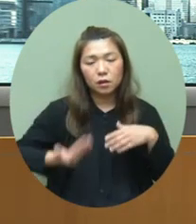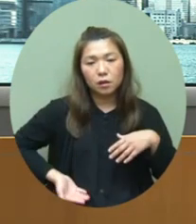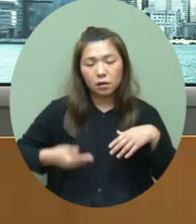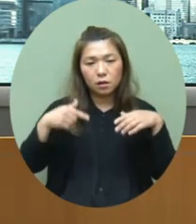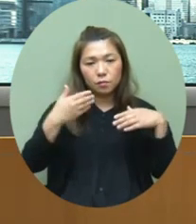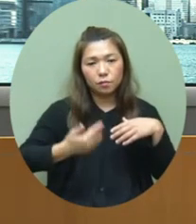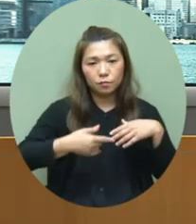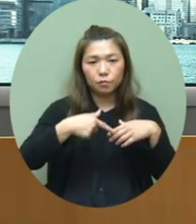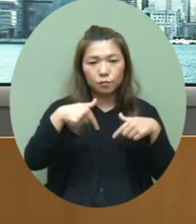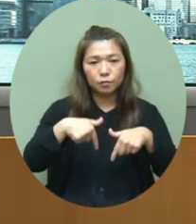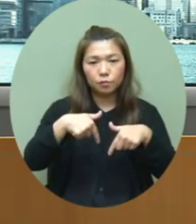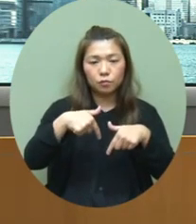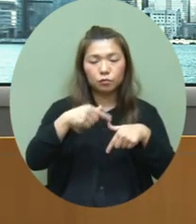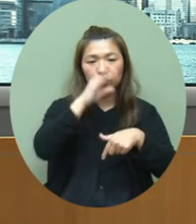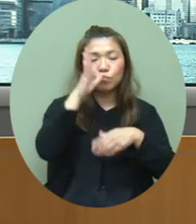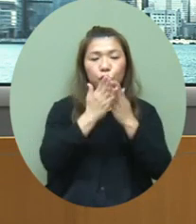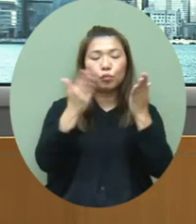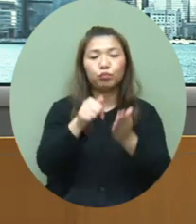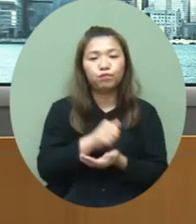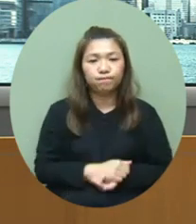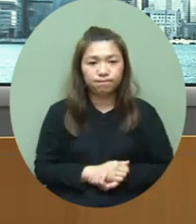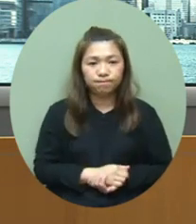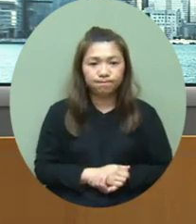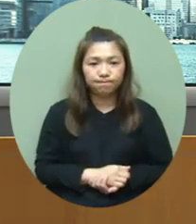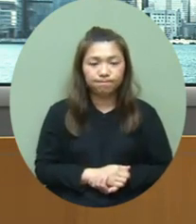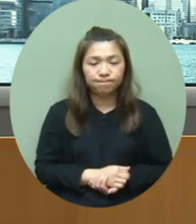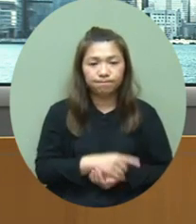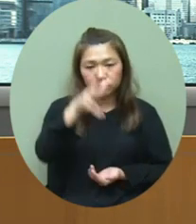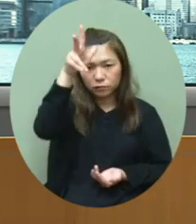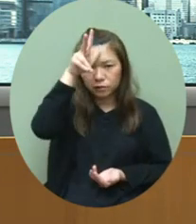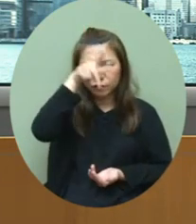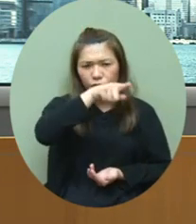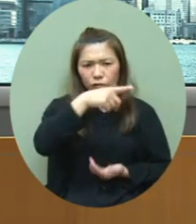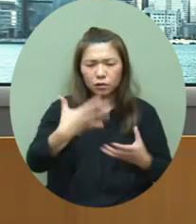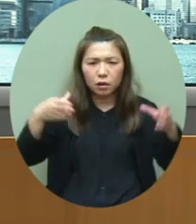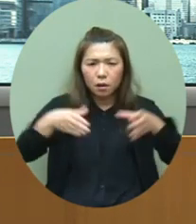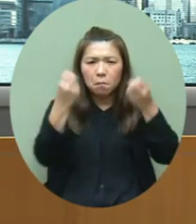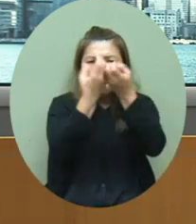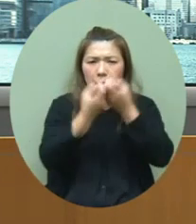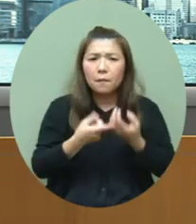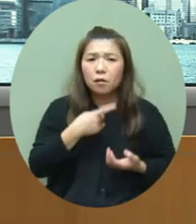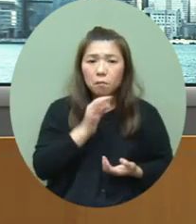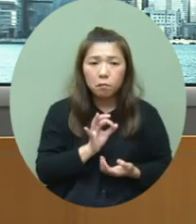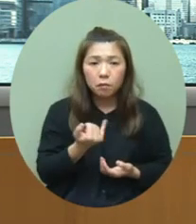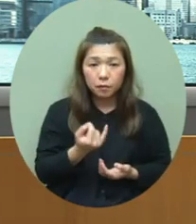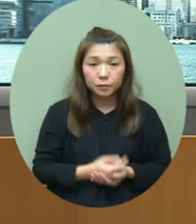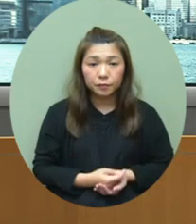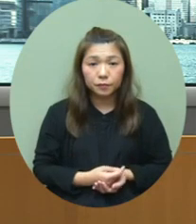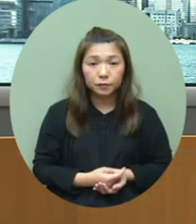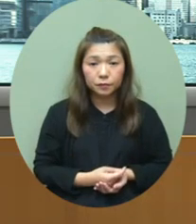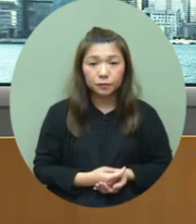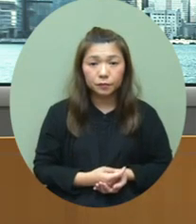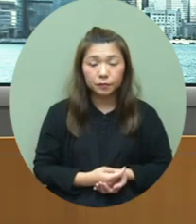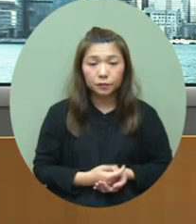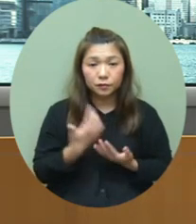like to know if there is a growing cluster in the government headquarters, and how many close contacts are identified? How many